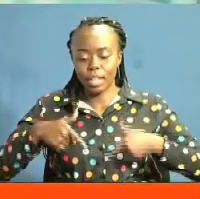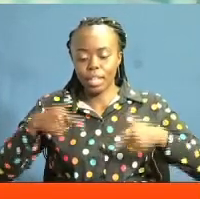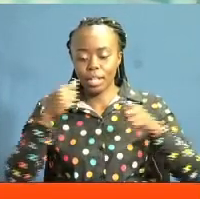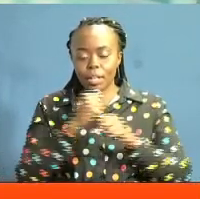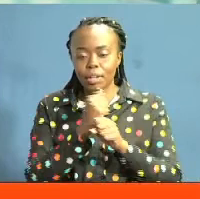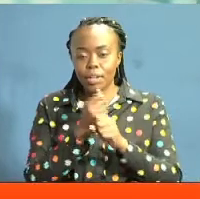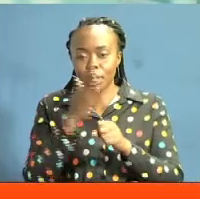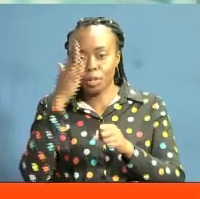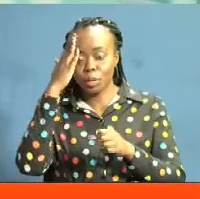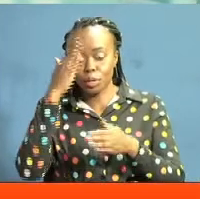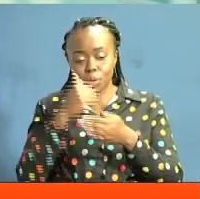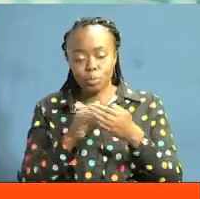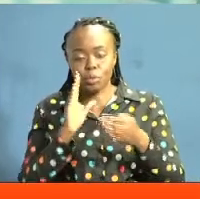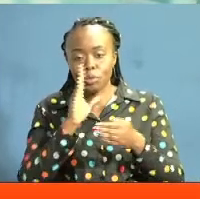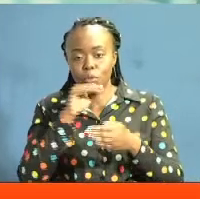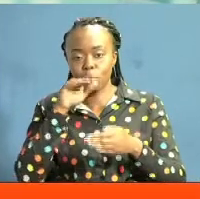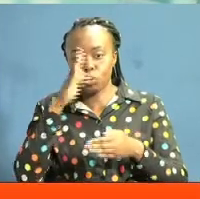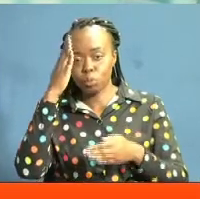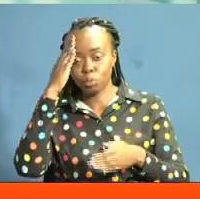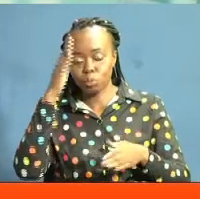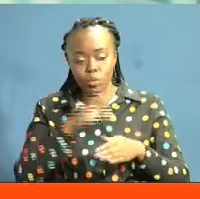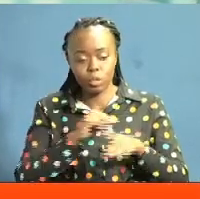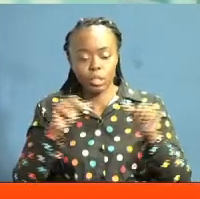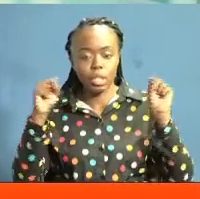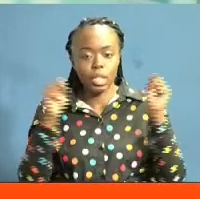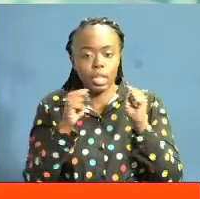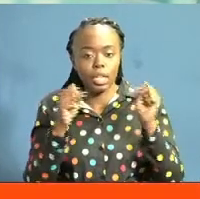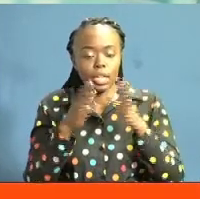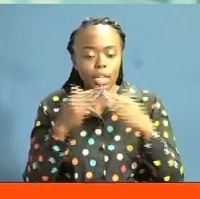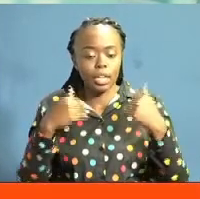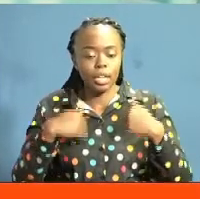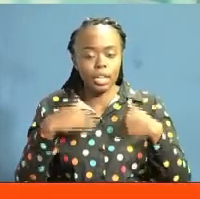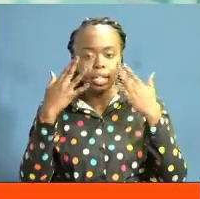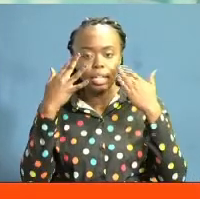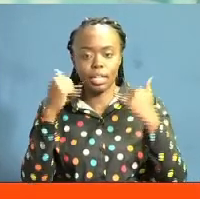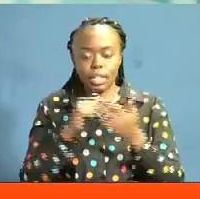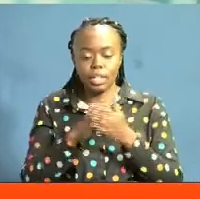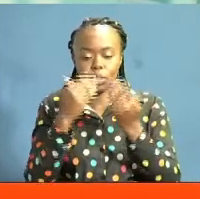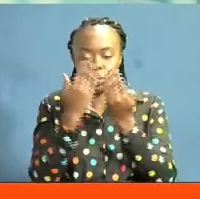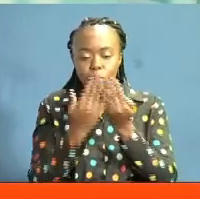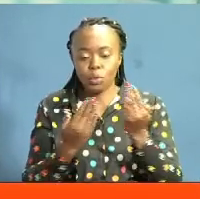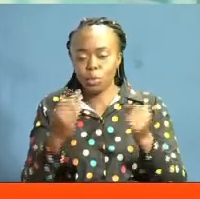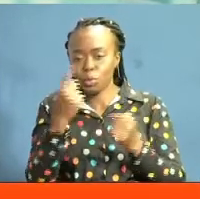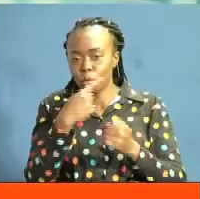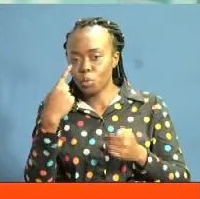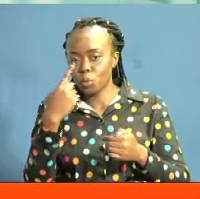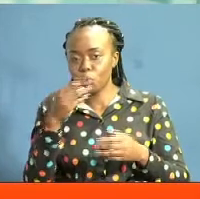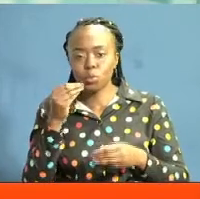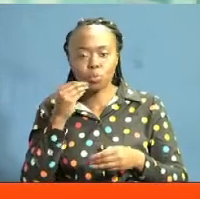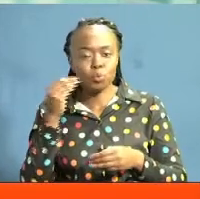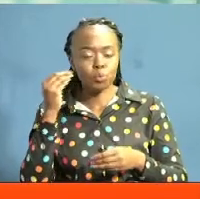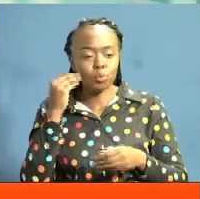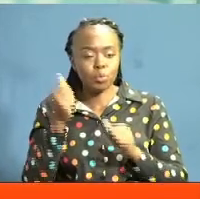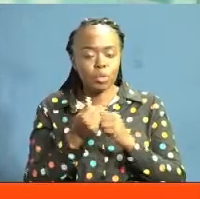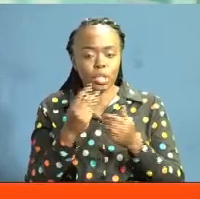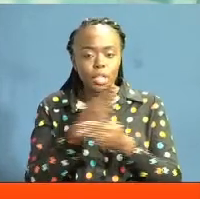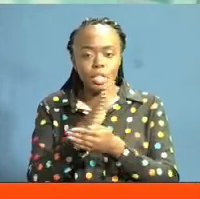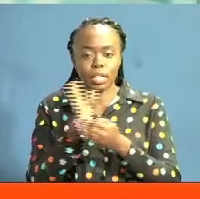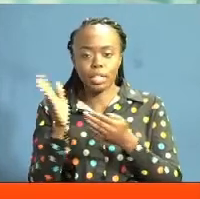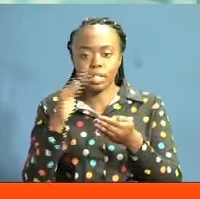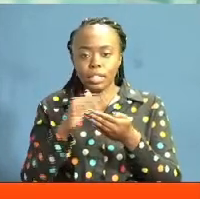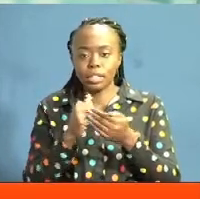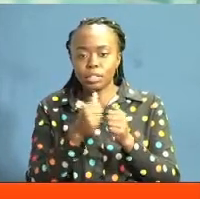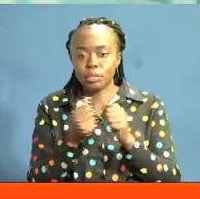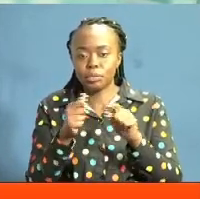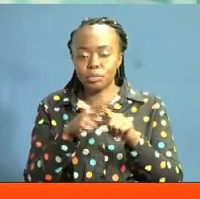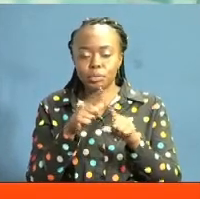children know before they wish they knew. Mm-hmm. And I'm glad that I have come now that our children have just come home for midterm. Some are returning, some